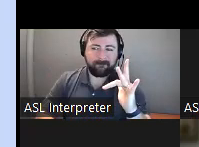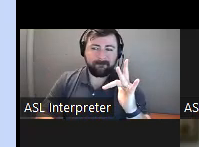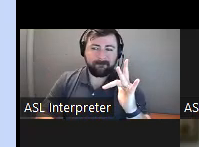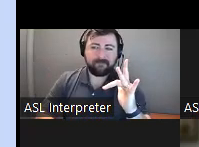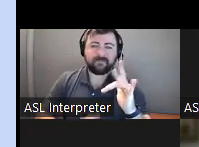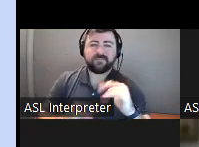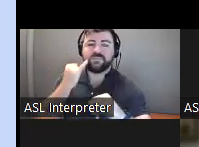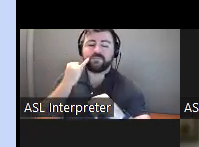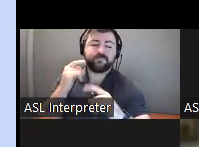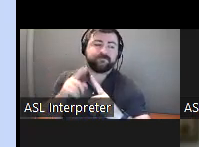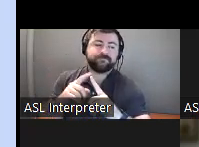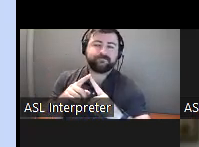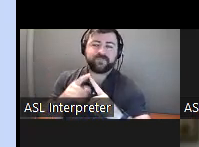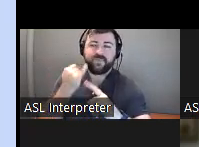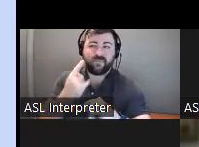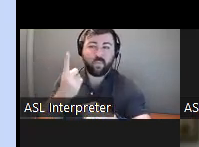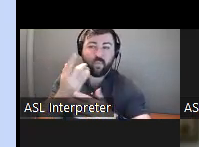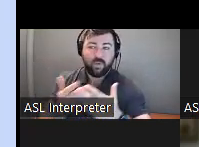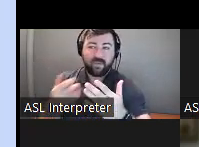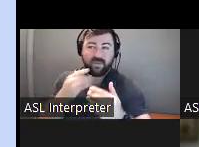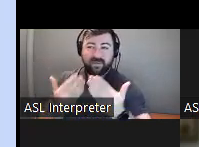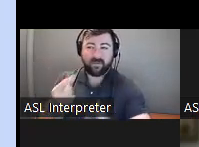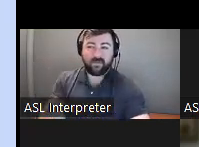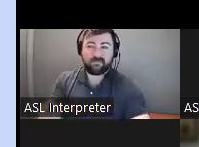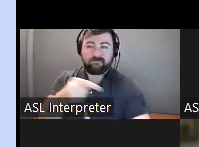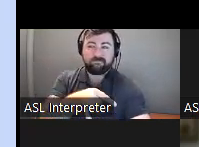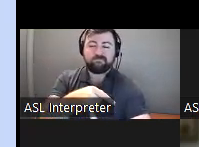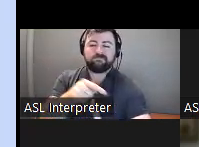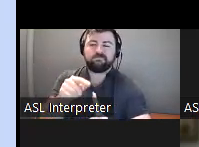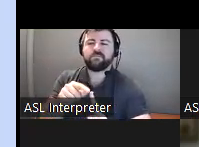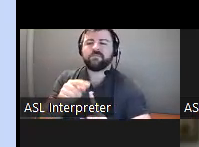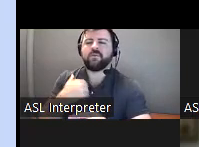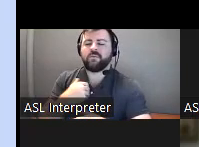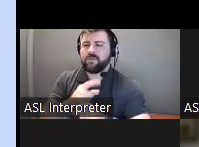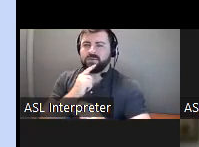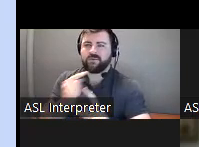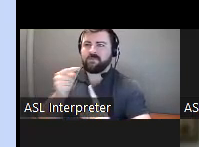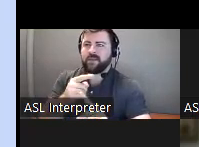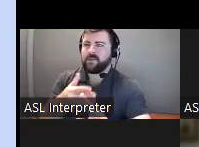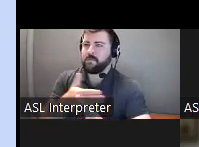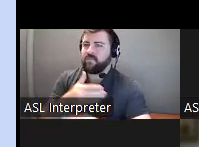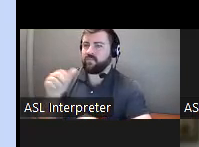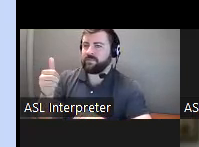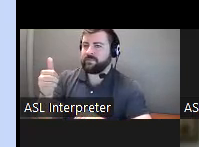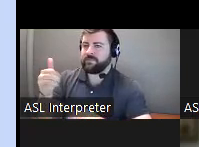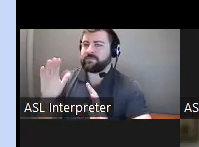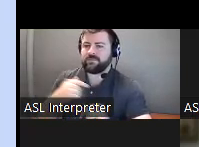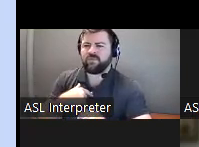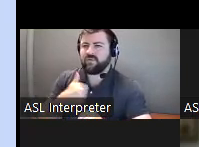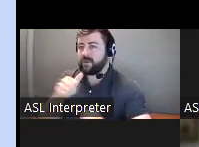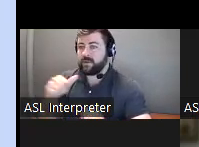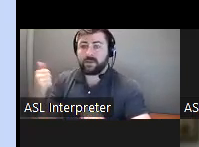do have one thing to go back to, and I just wanted to get back there by 10. So if we had any